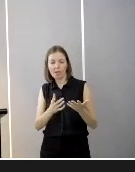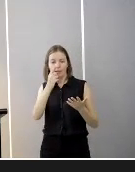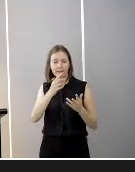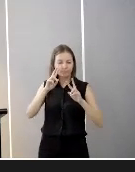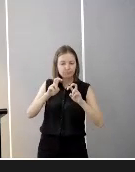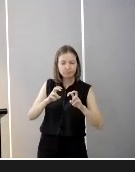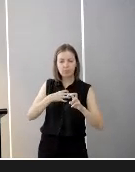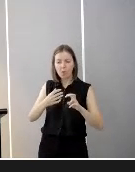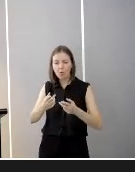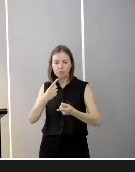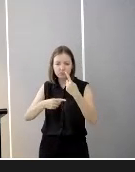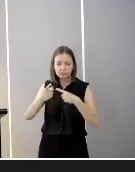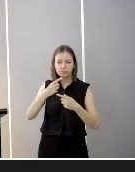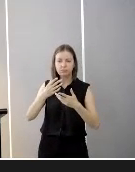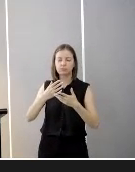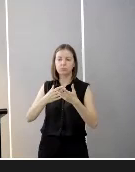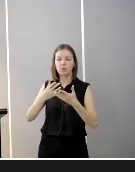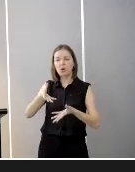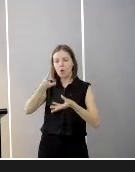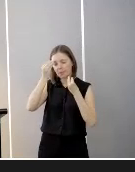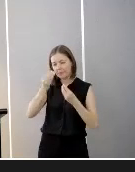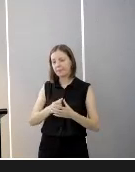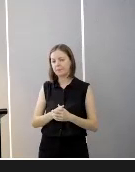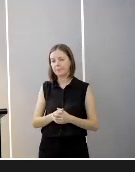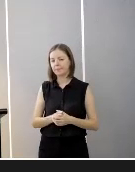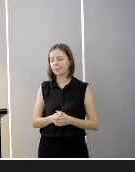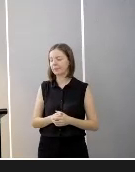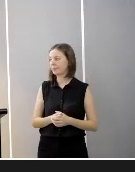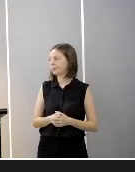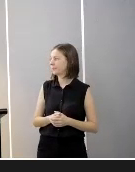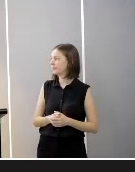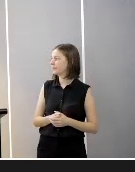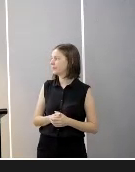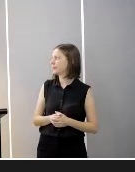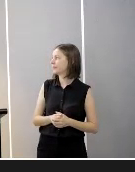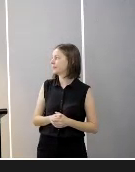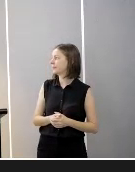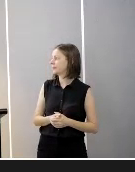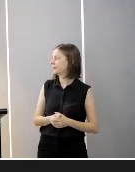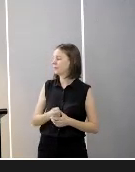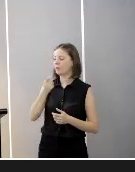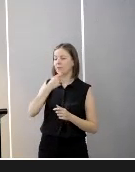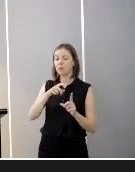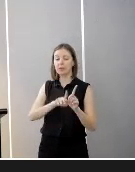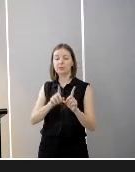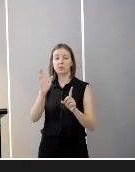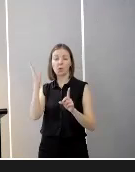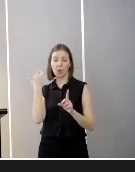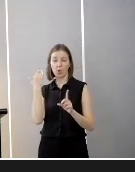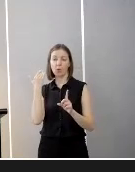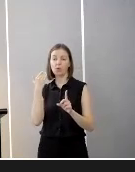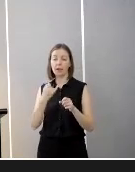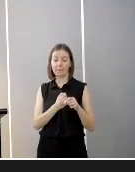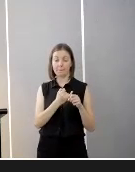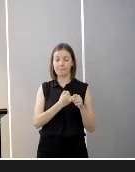information and some tips. Next slide. So we, a few years ago, published in the Medical Journal